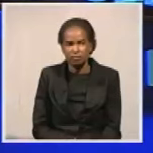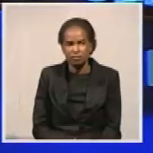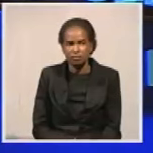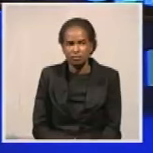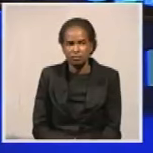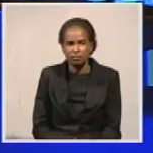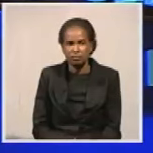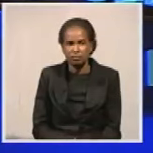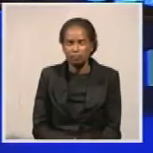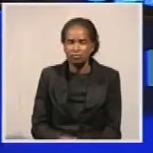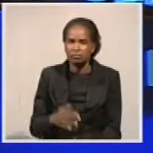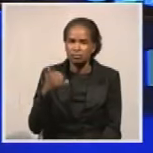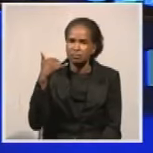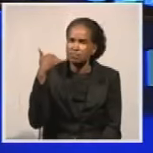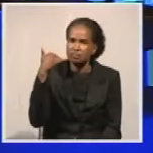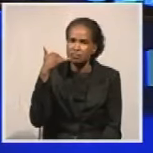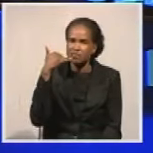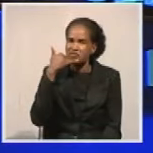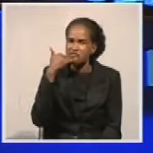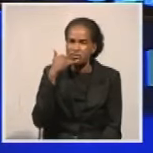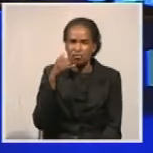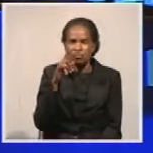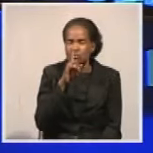kind of silence all my gadgets.